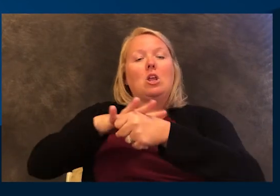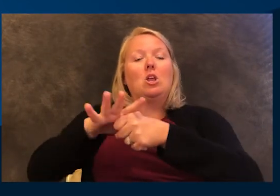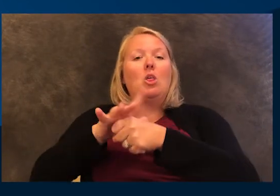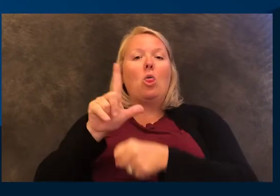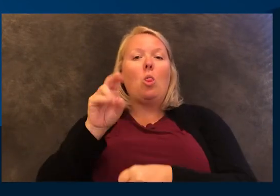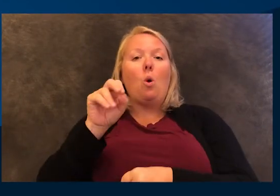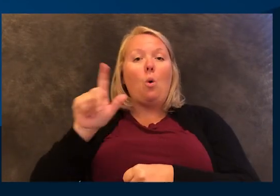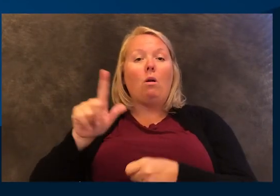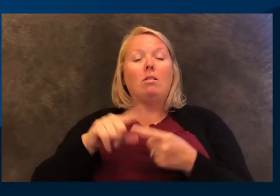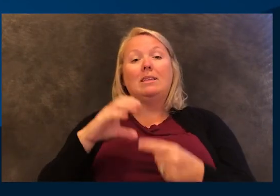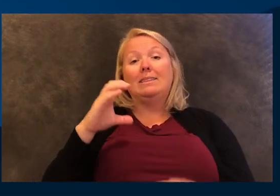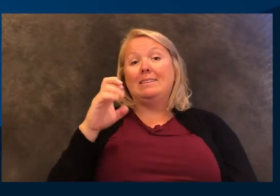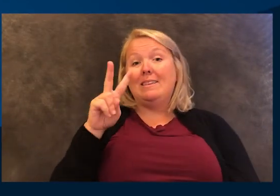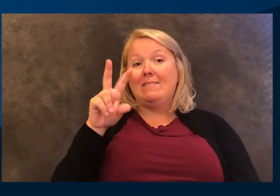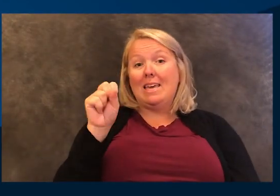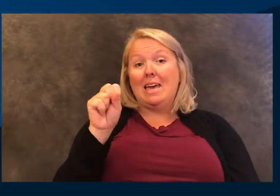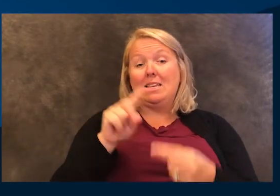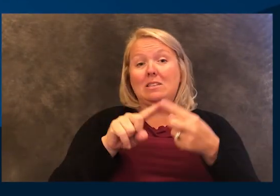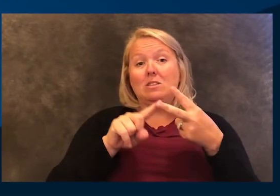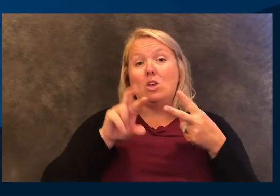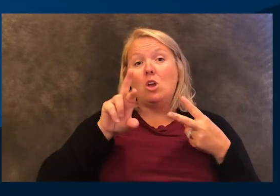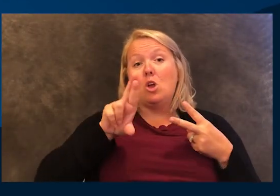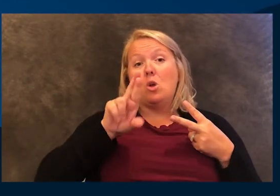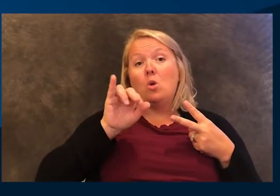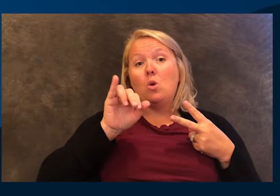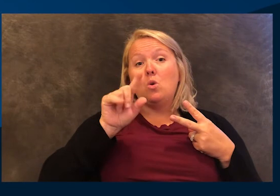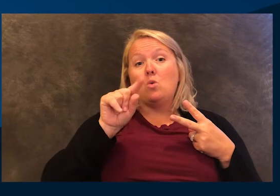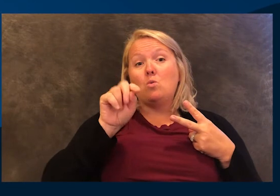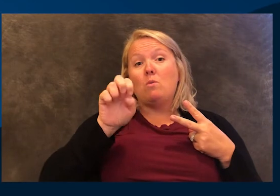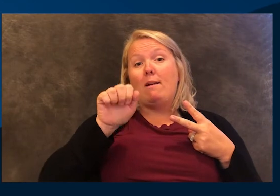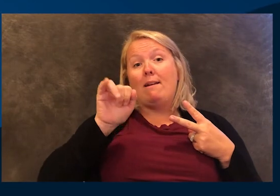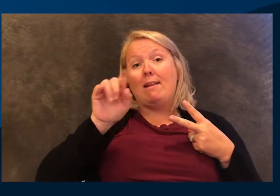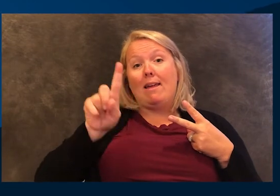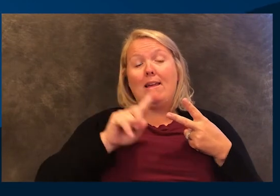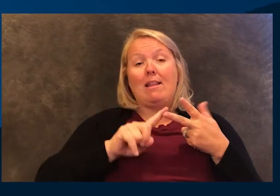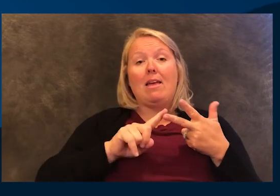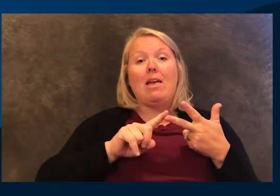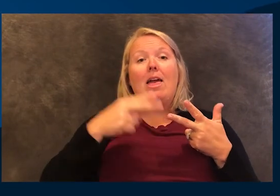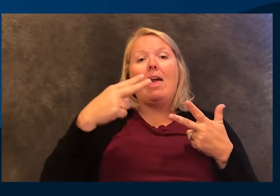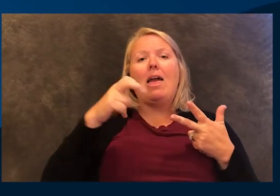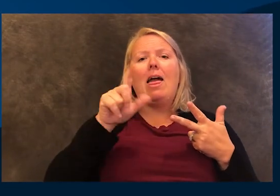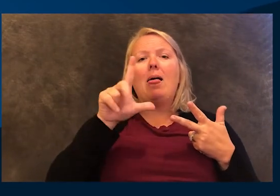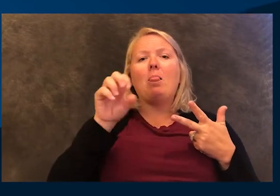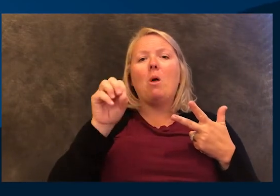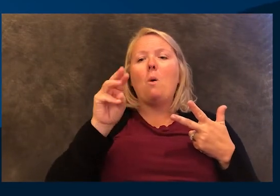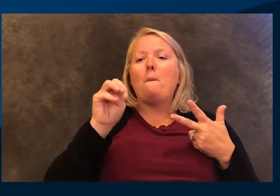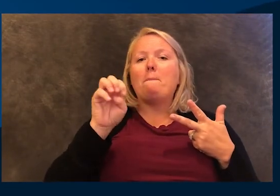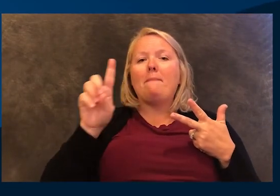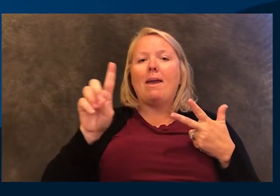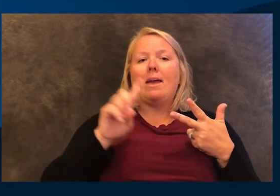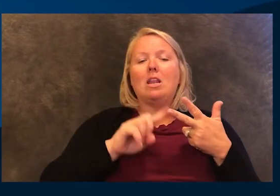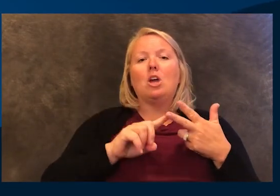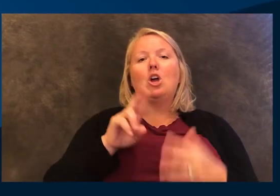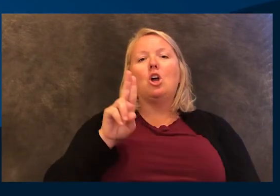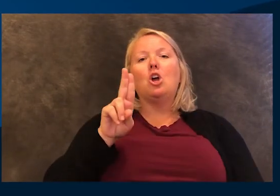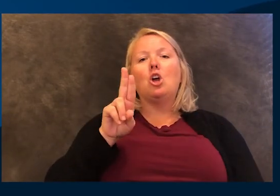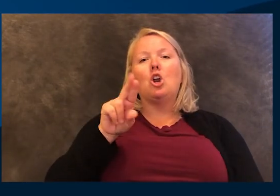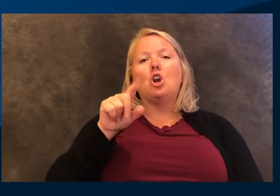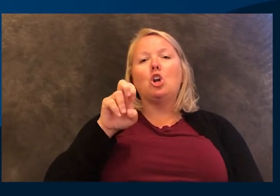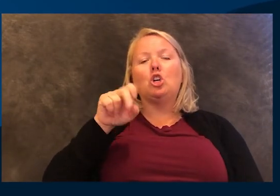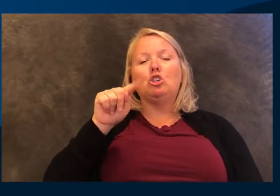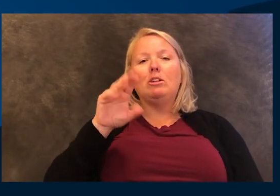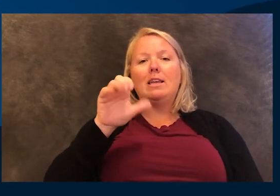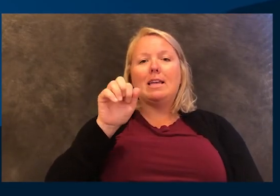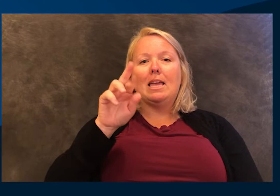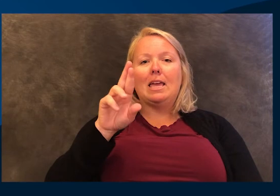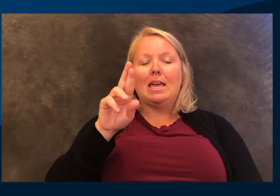locally. So CVS, Rite Aid, Hello Med, the urgent care, Walgreens, Packard Health has